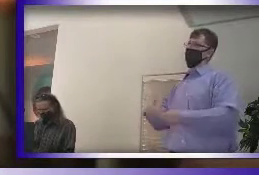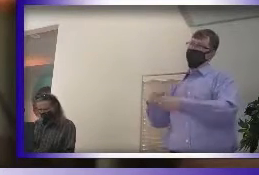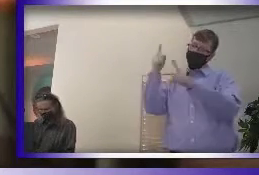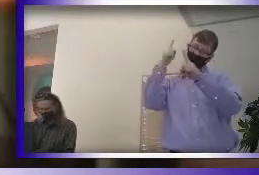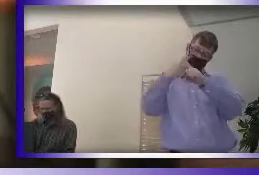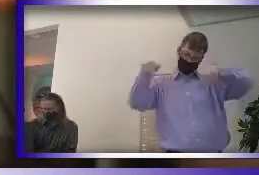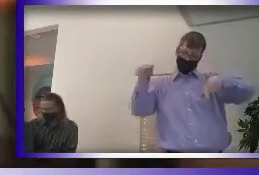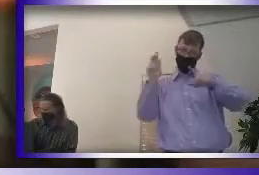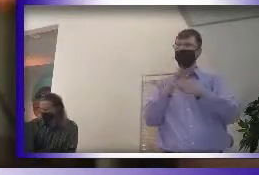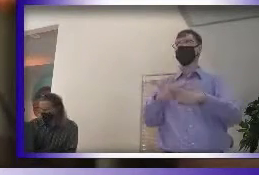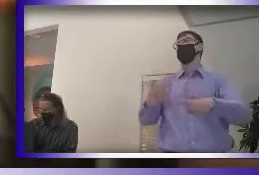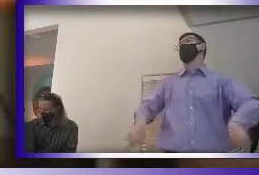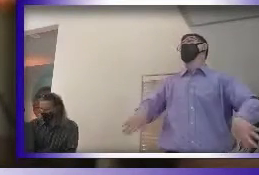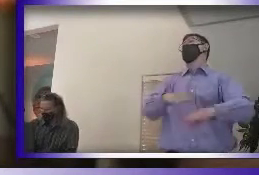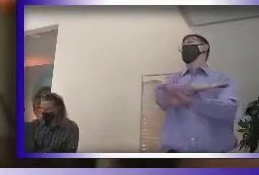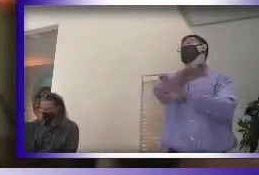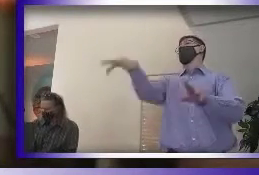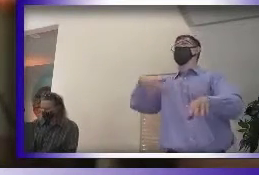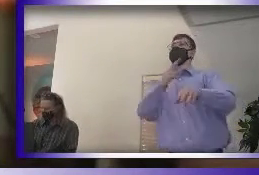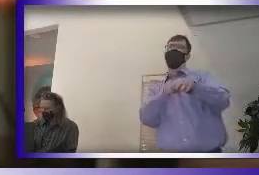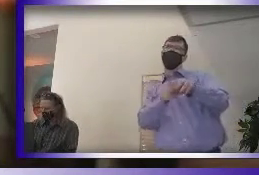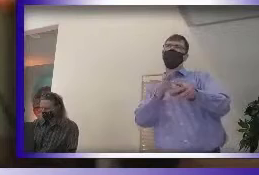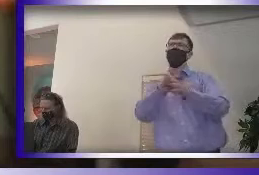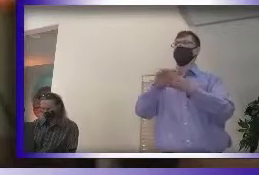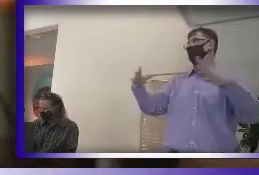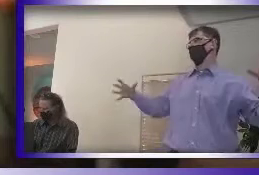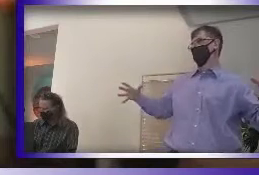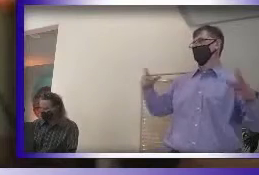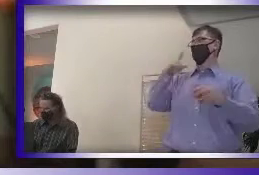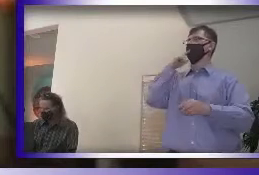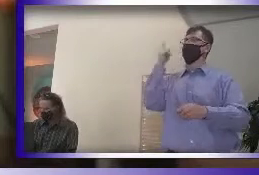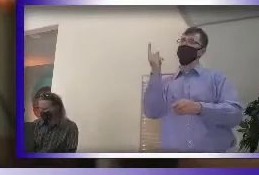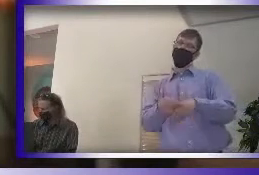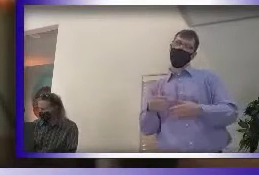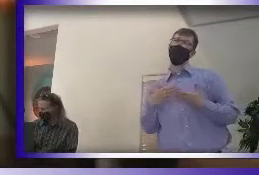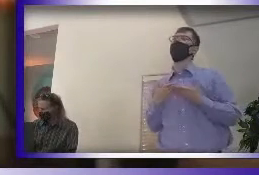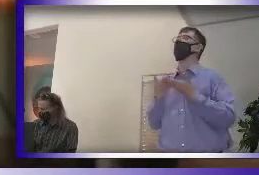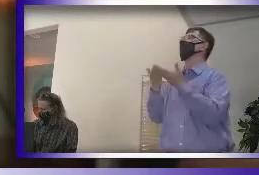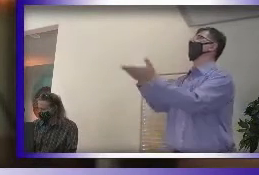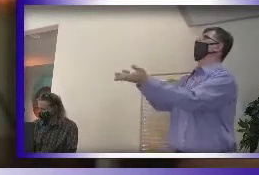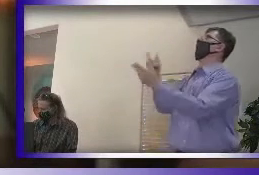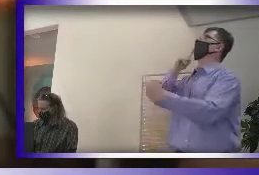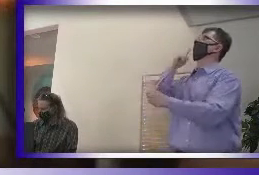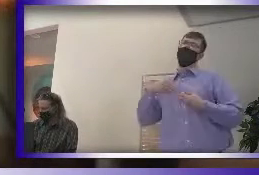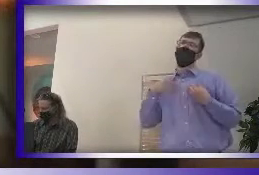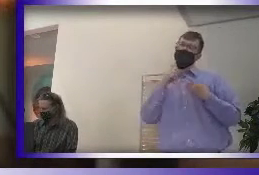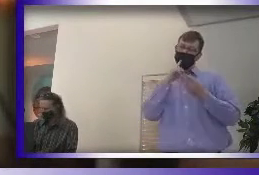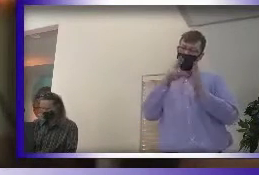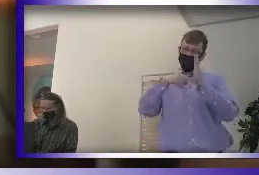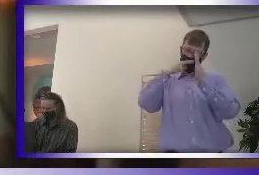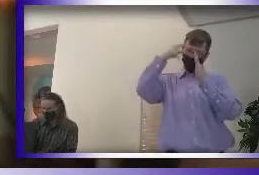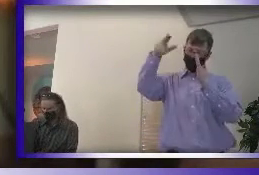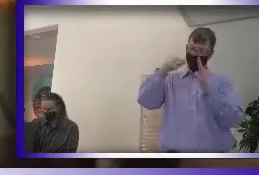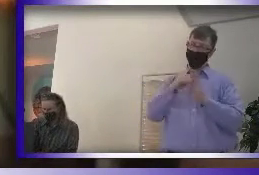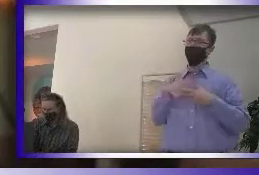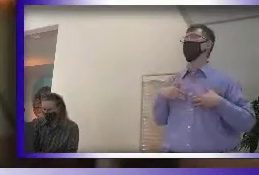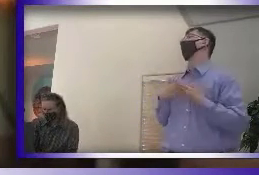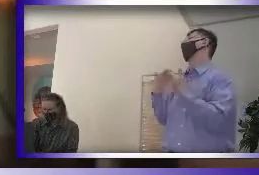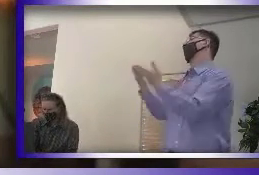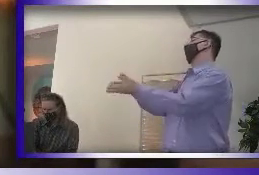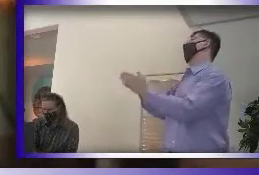allow my word to go forth to become the law, to be made manifest.